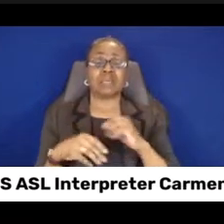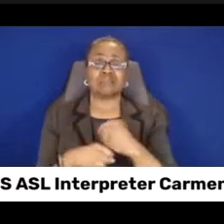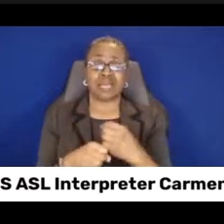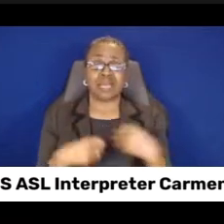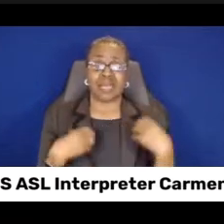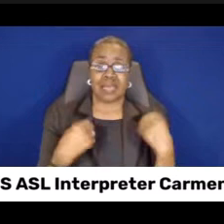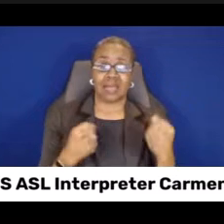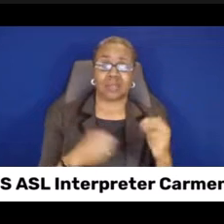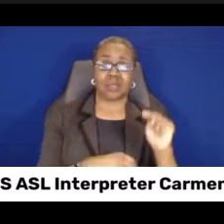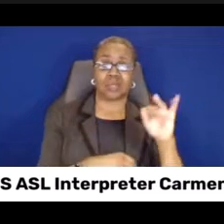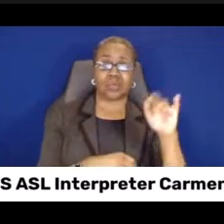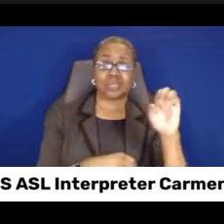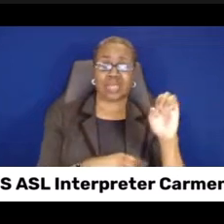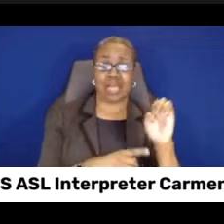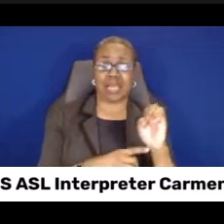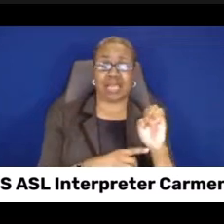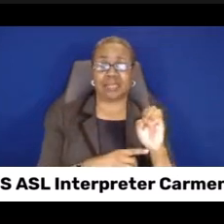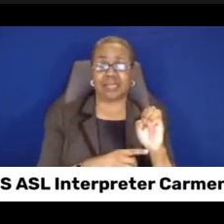the north side,